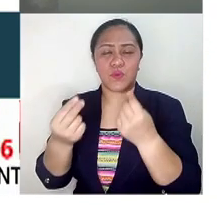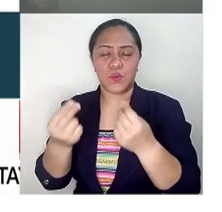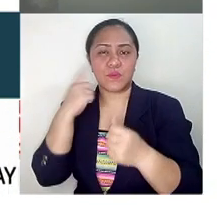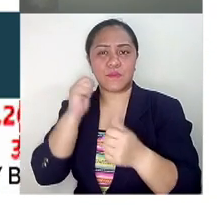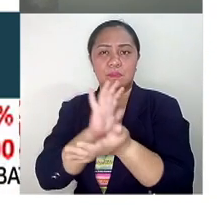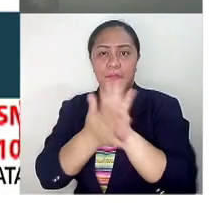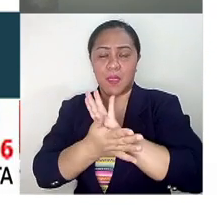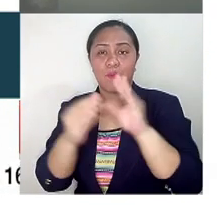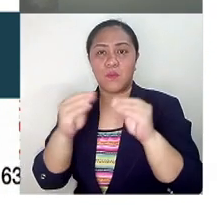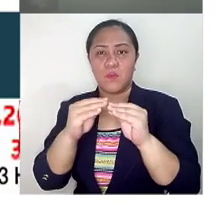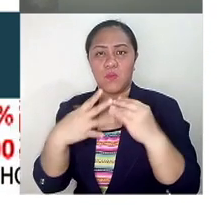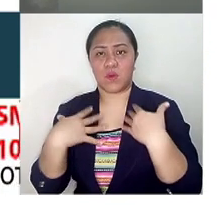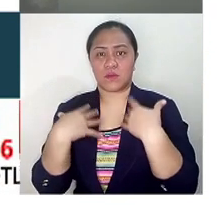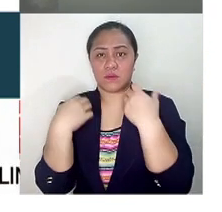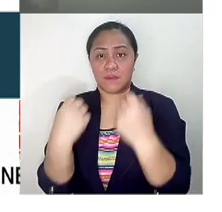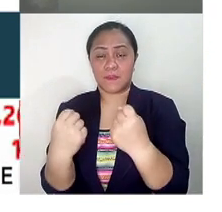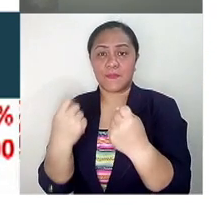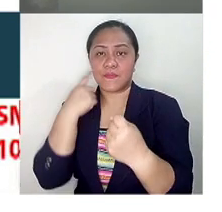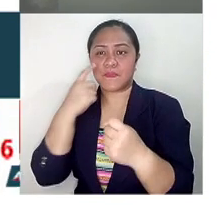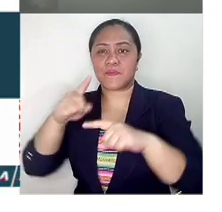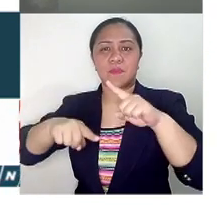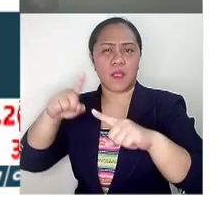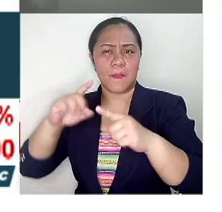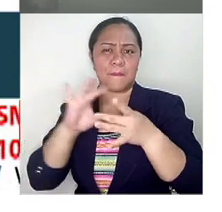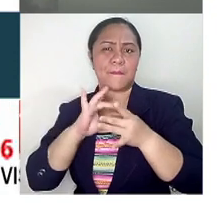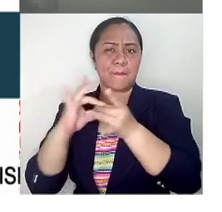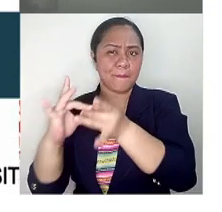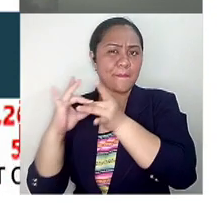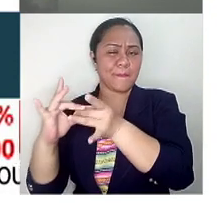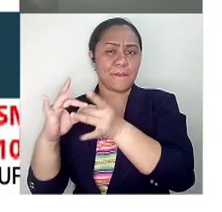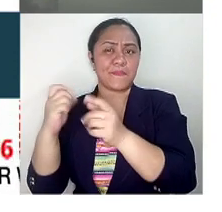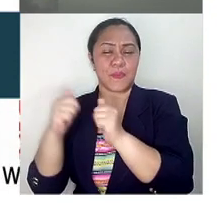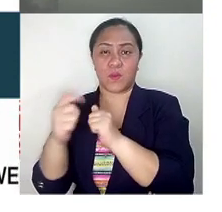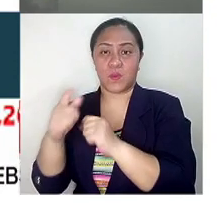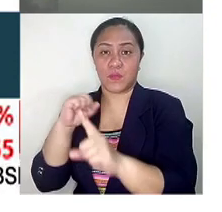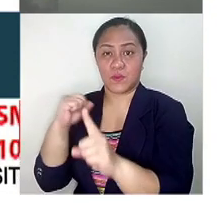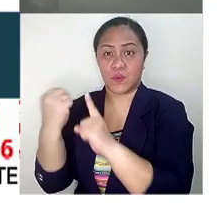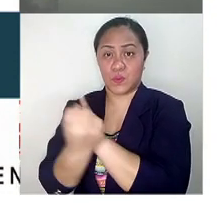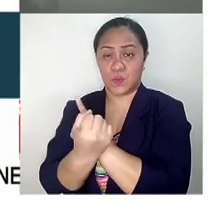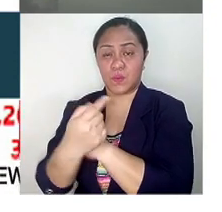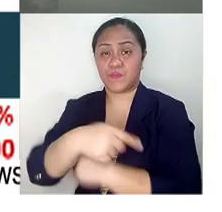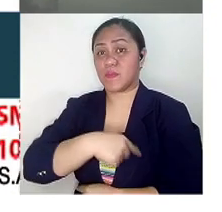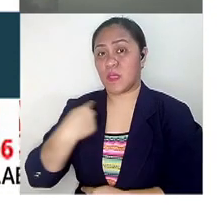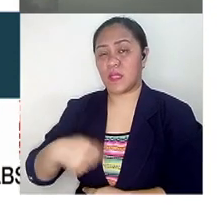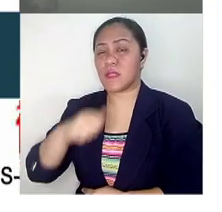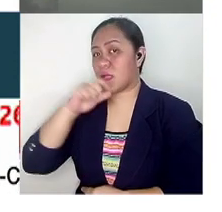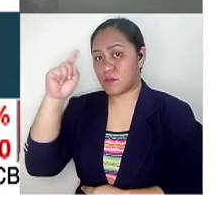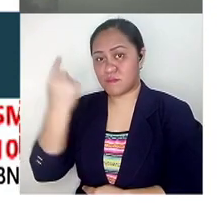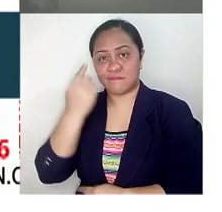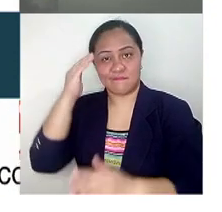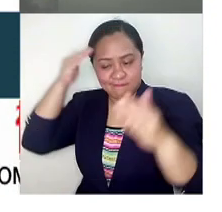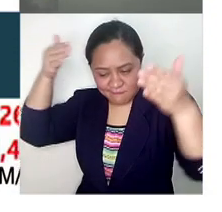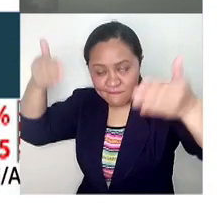to strengthen those friendships and alliances in order to have a situation where China does not face only us, no? And we're